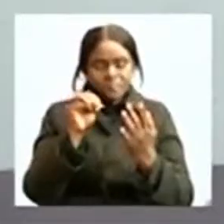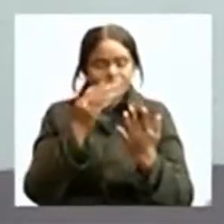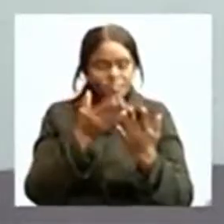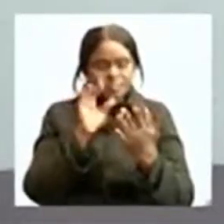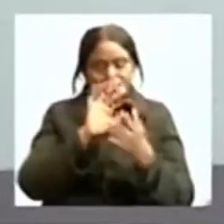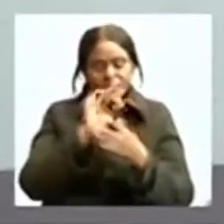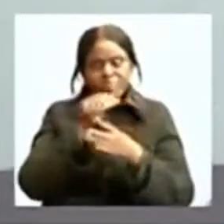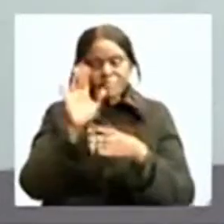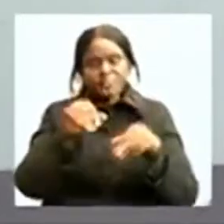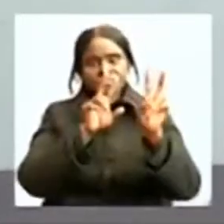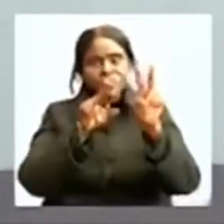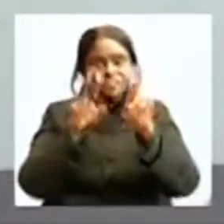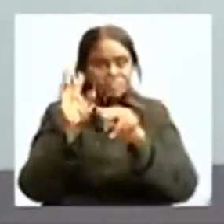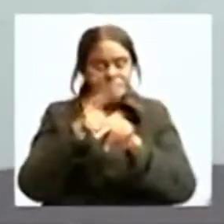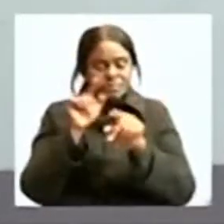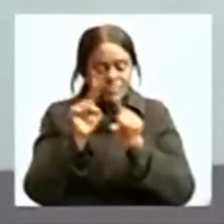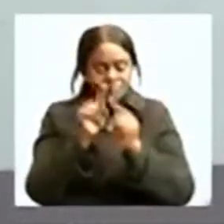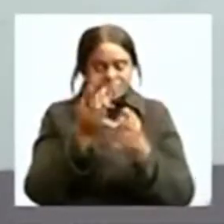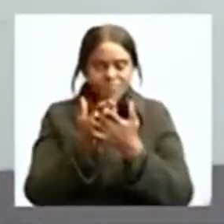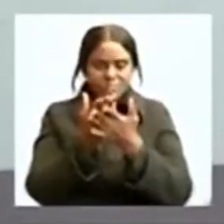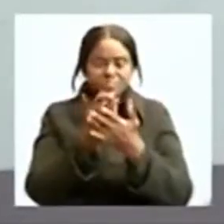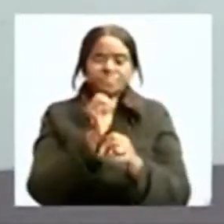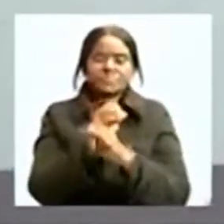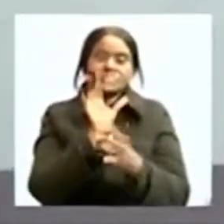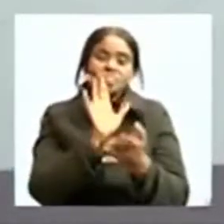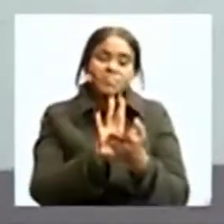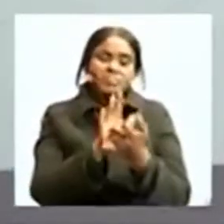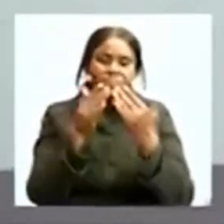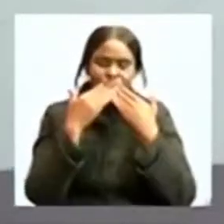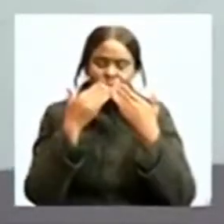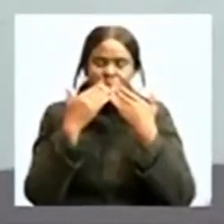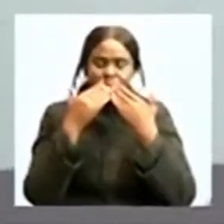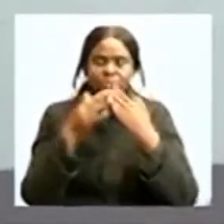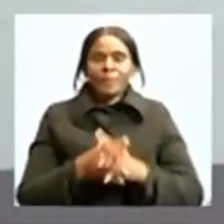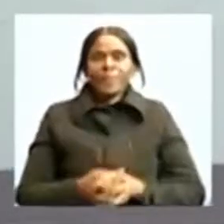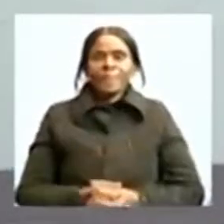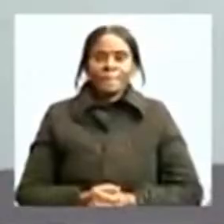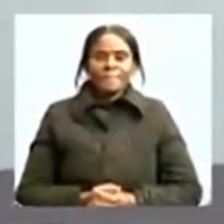your observations as submitted already. Thank you.